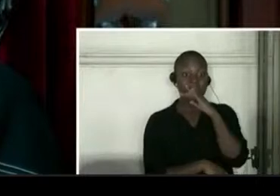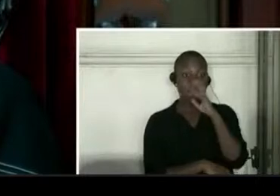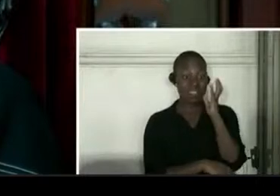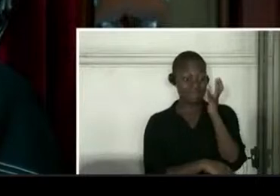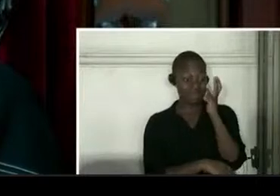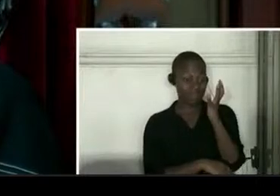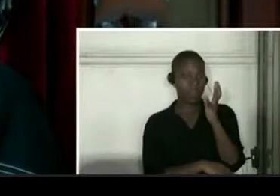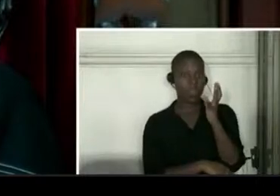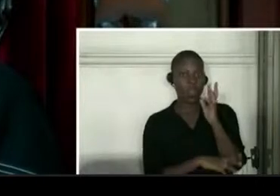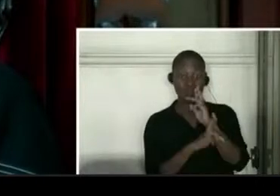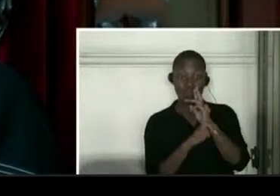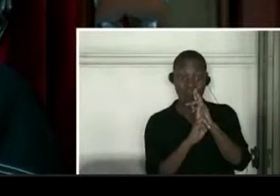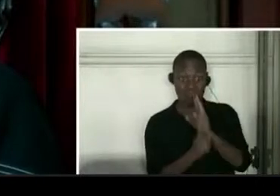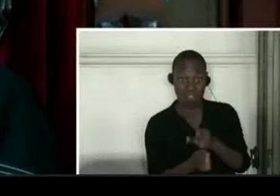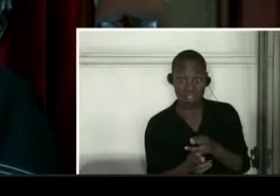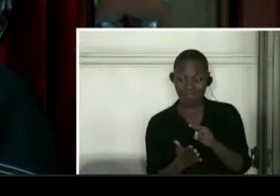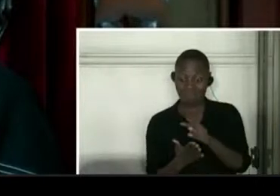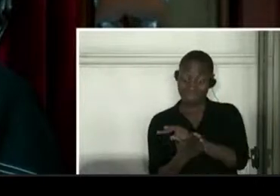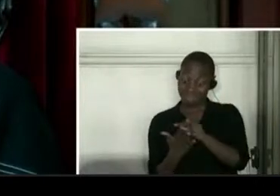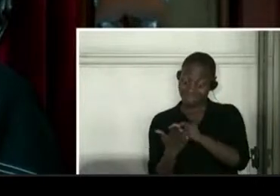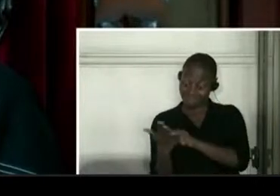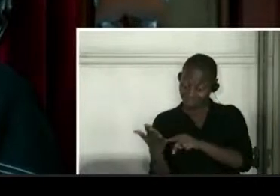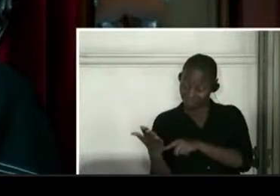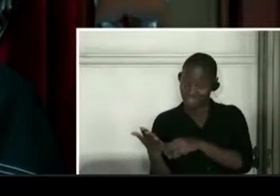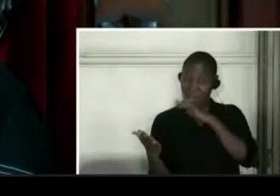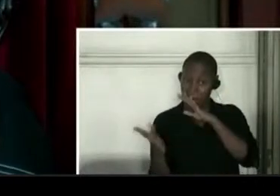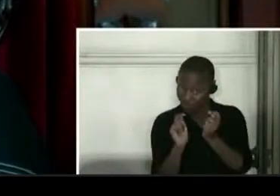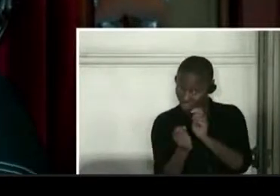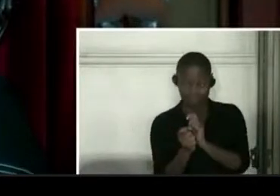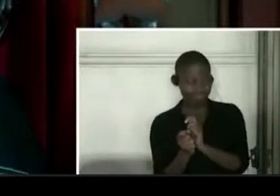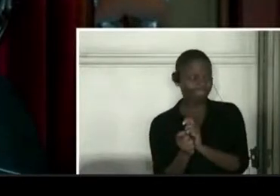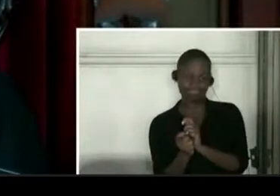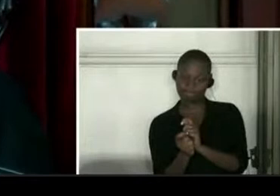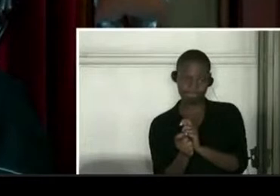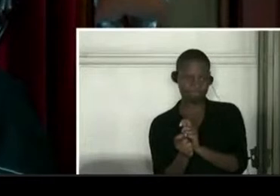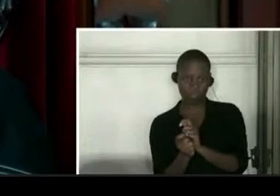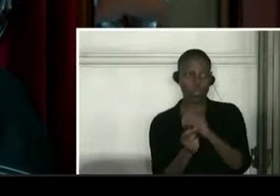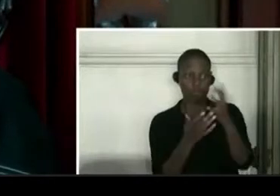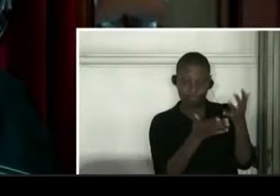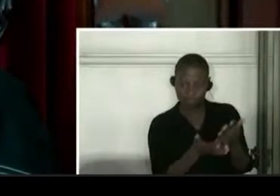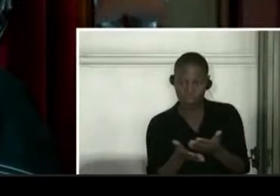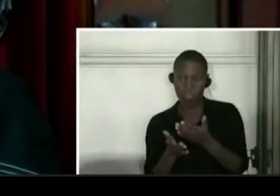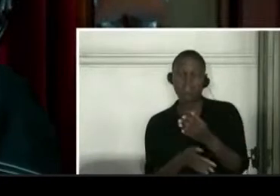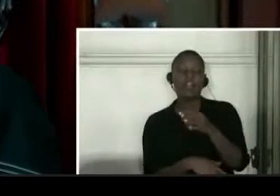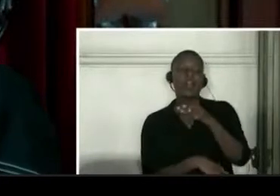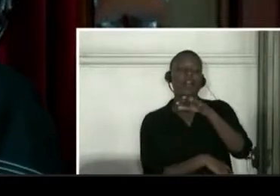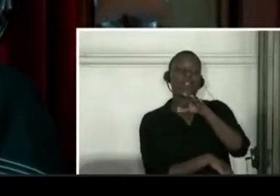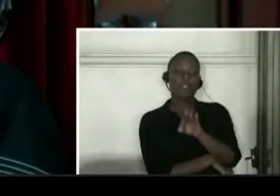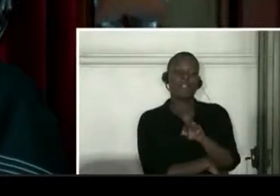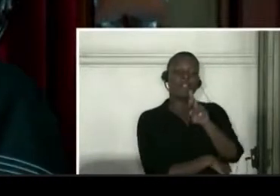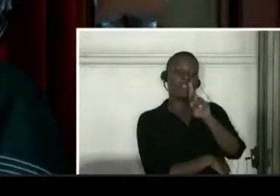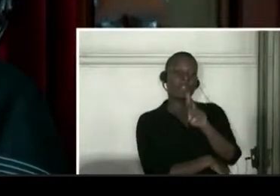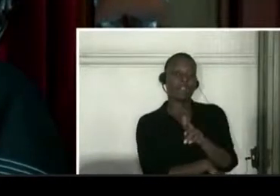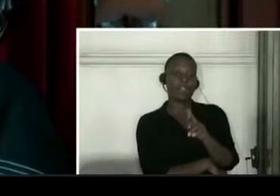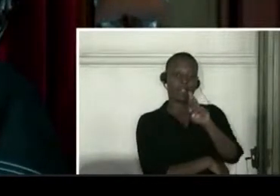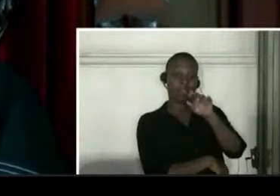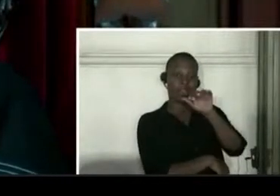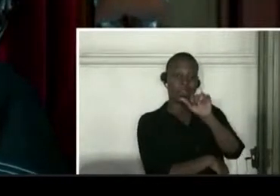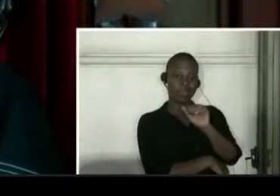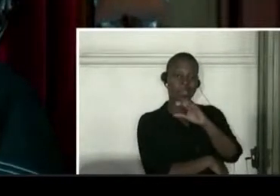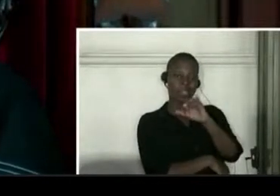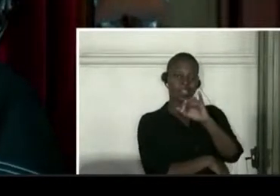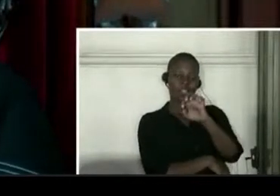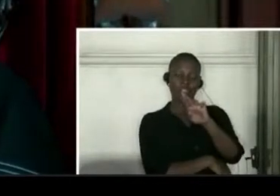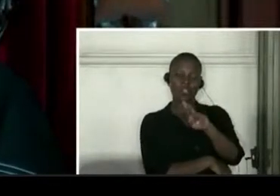As is. She is not going to change a thing. So over to you, Honorable Fraser. You have got 10